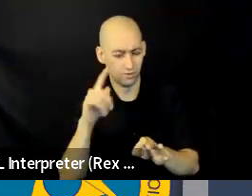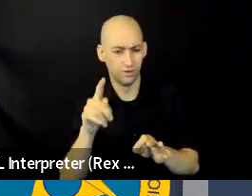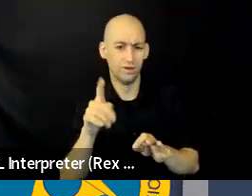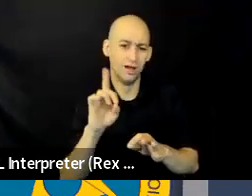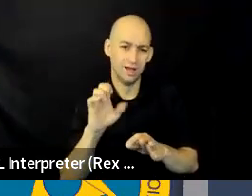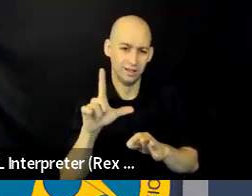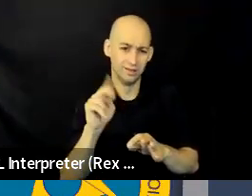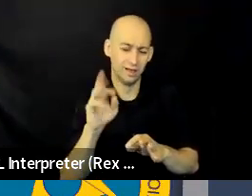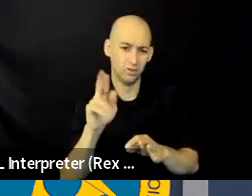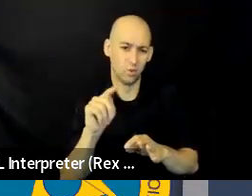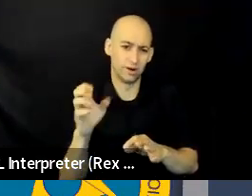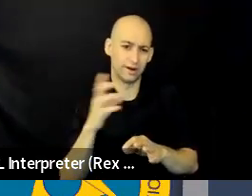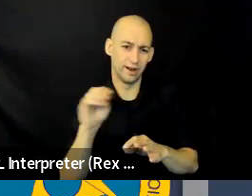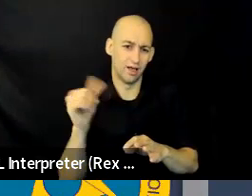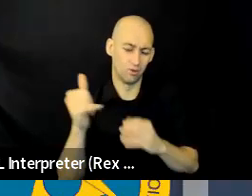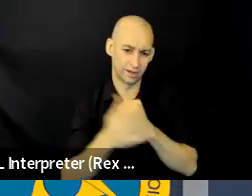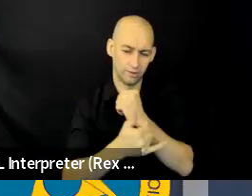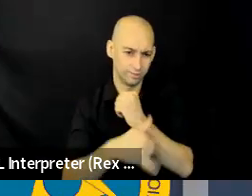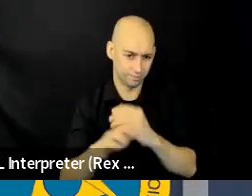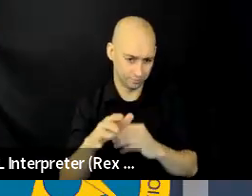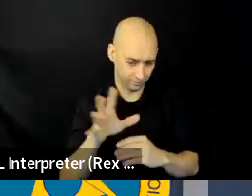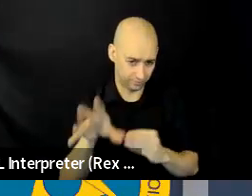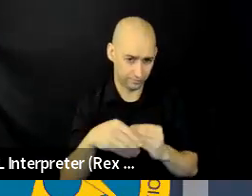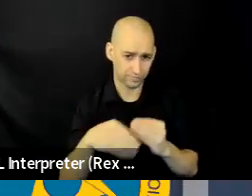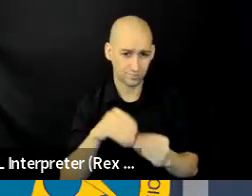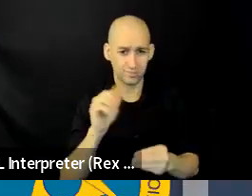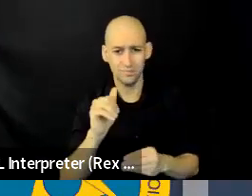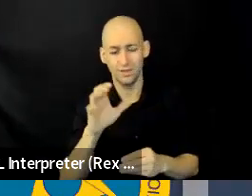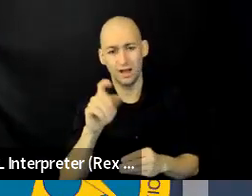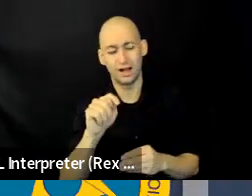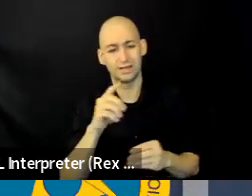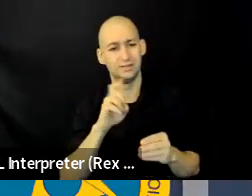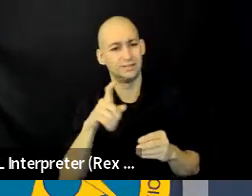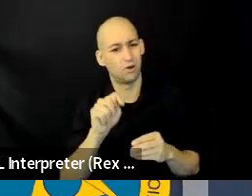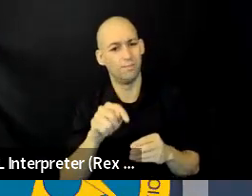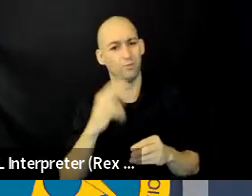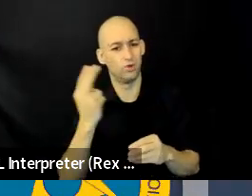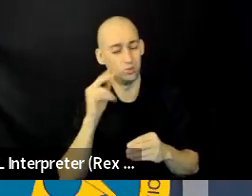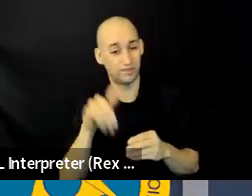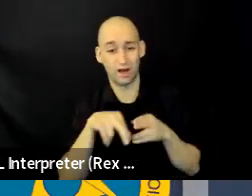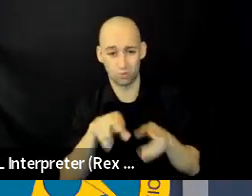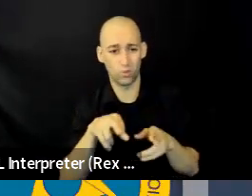Norte and Humboldt County. We also, our ag department, we utilize that road. We